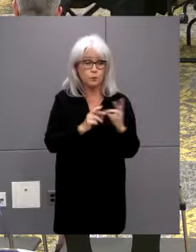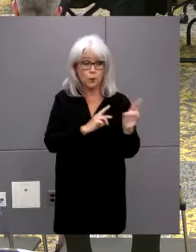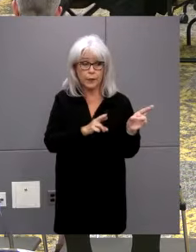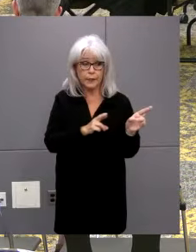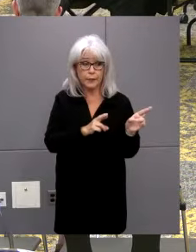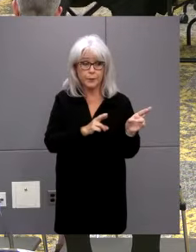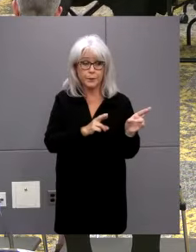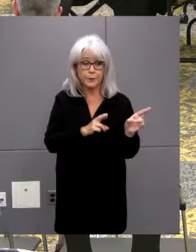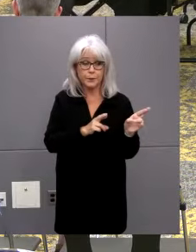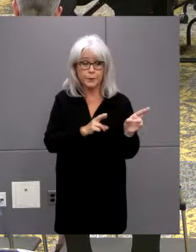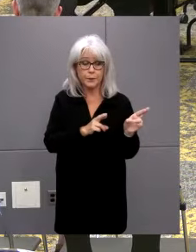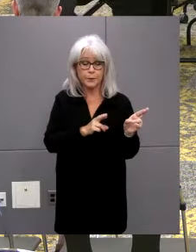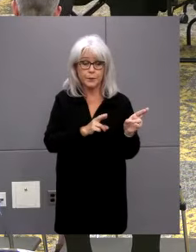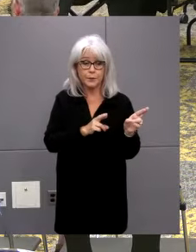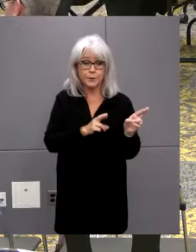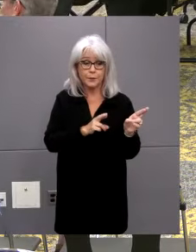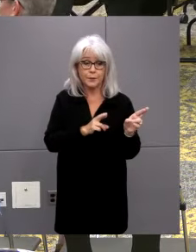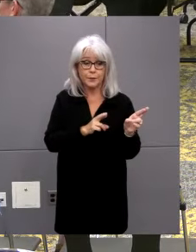You did it.